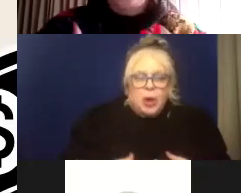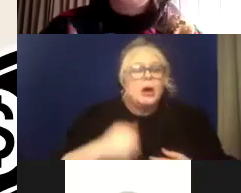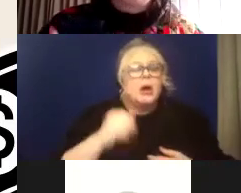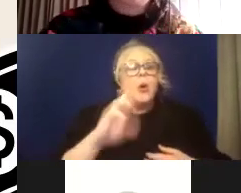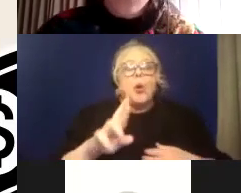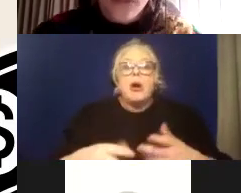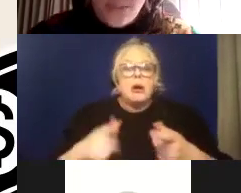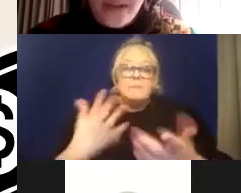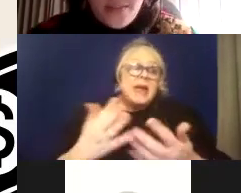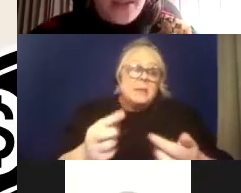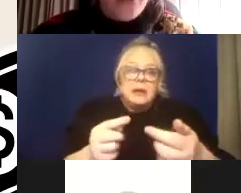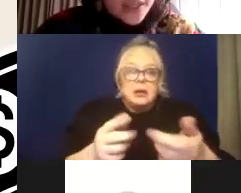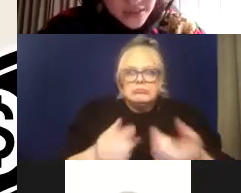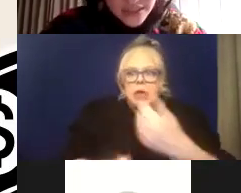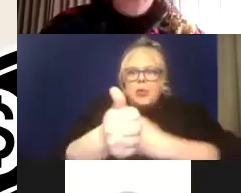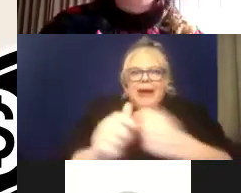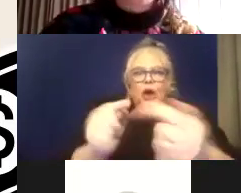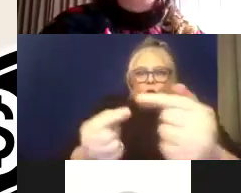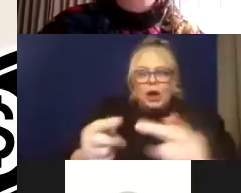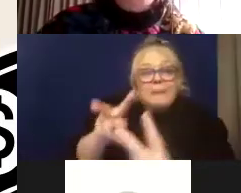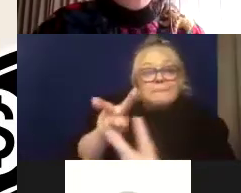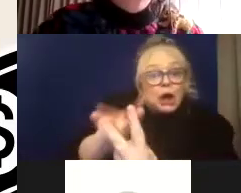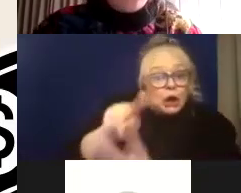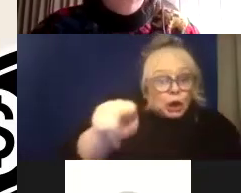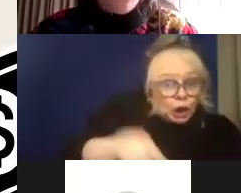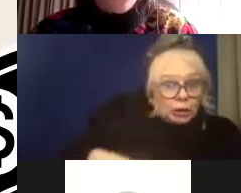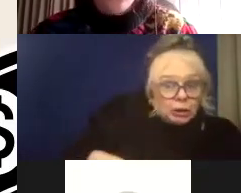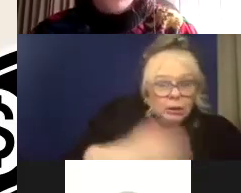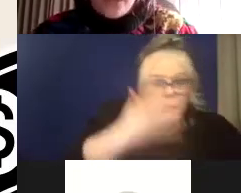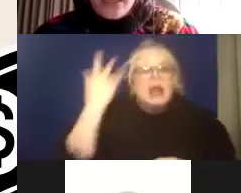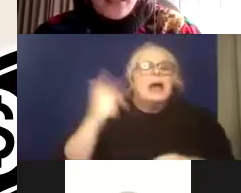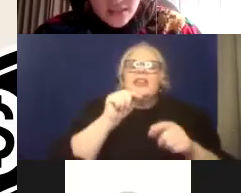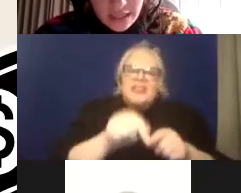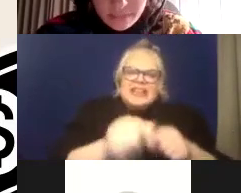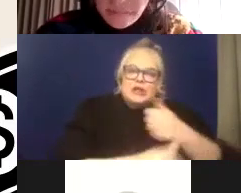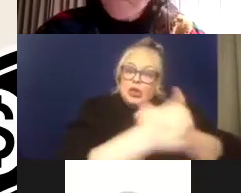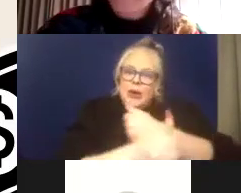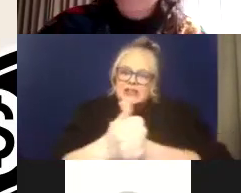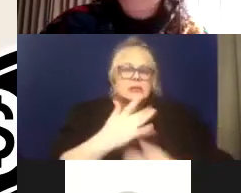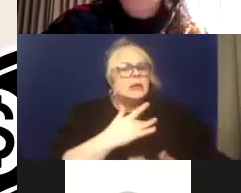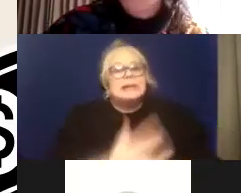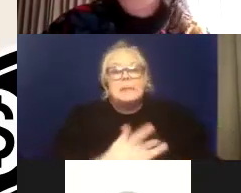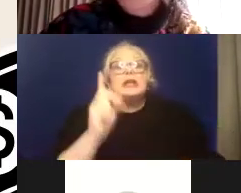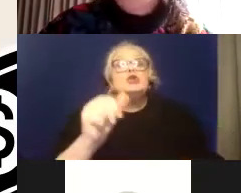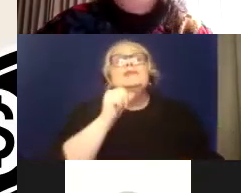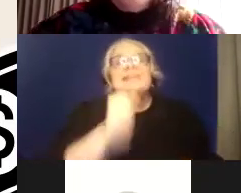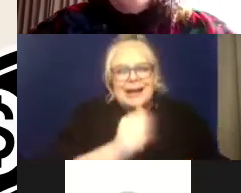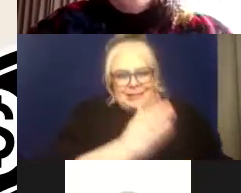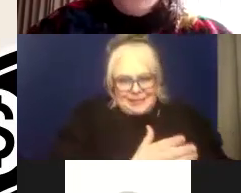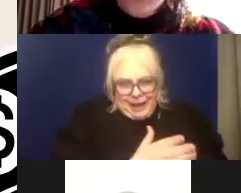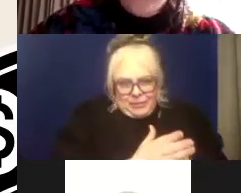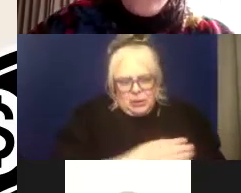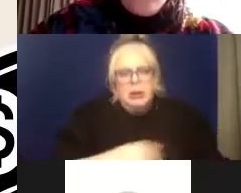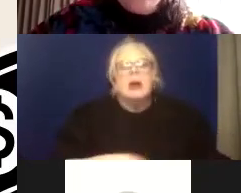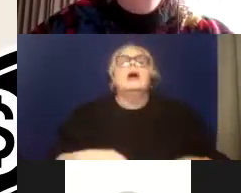again, these things don't typically make the threats stop. They typically make abuse and threats escalate. The best